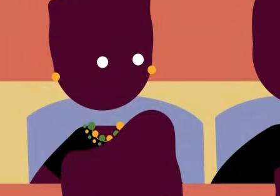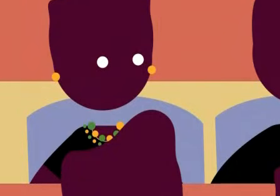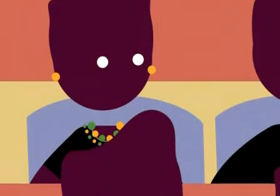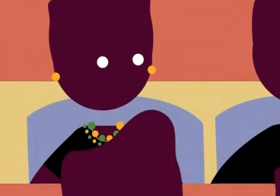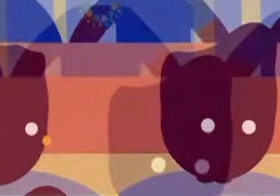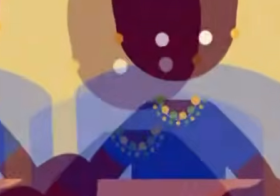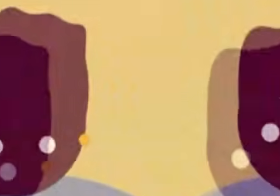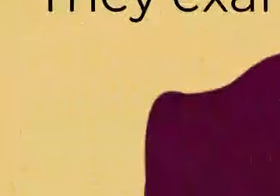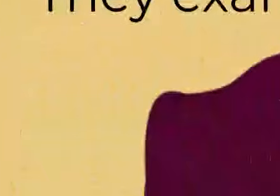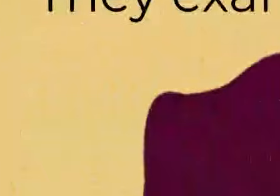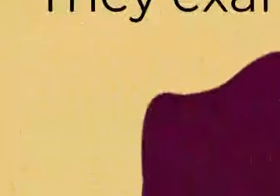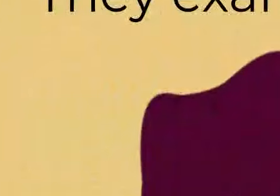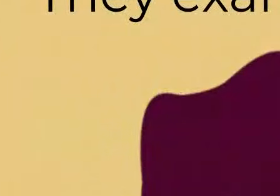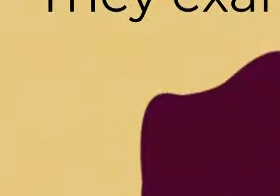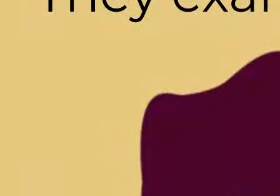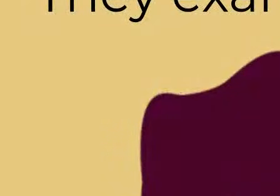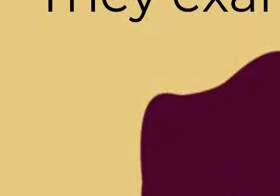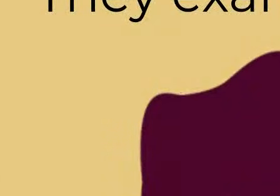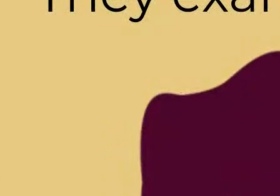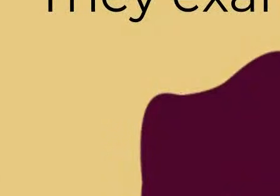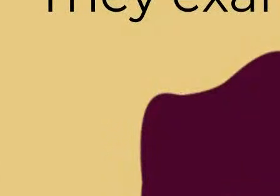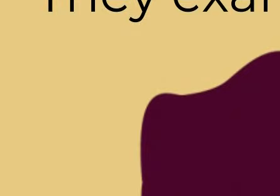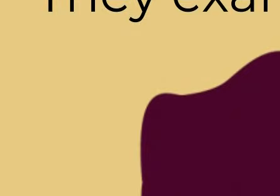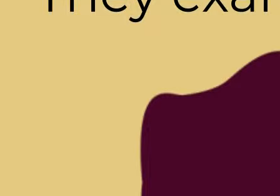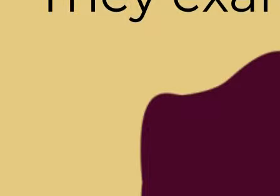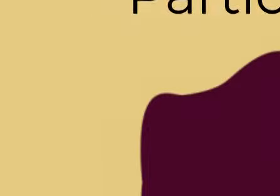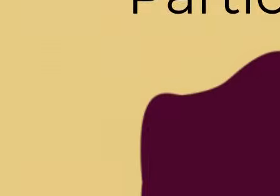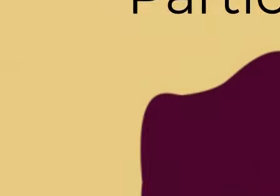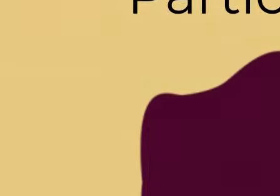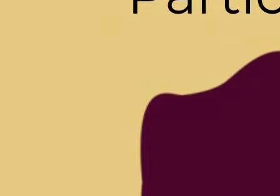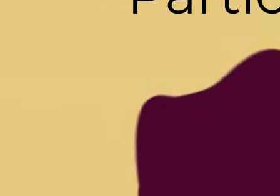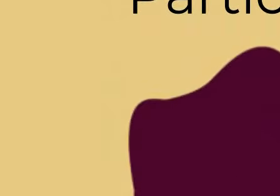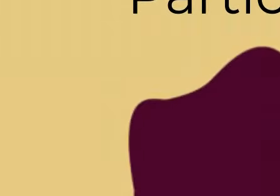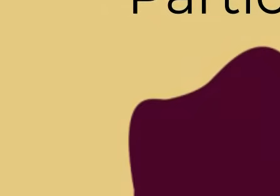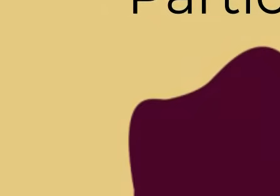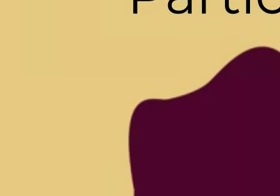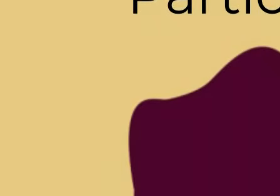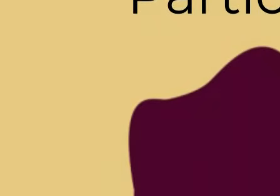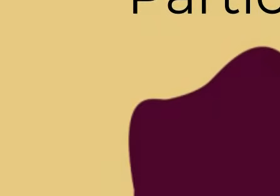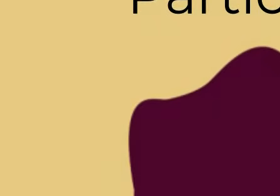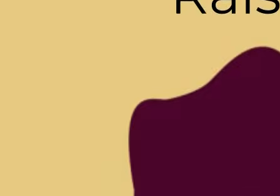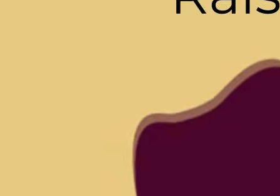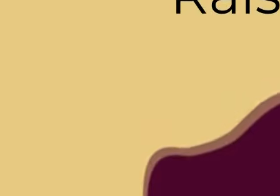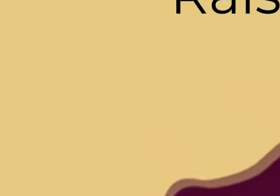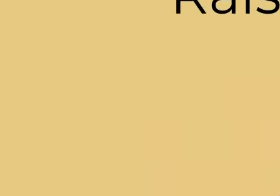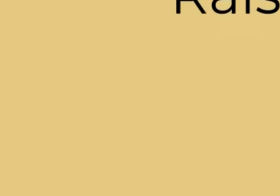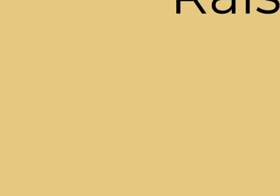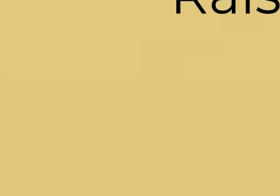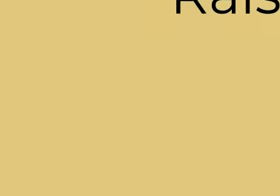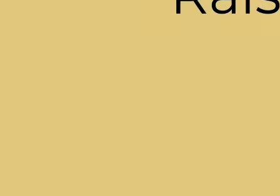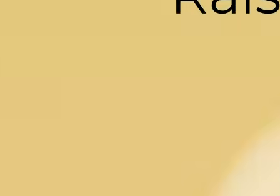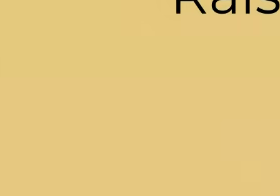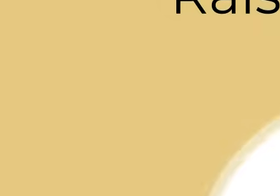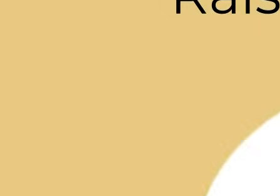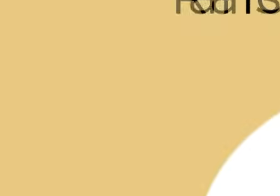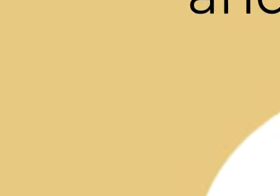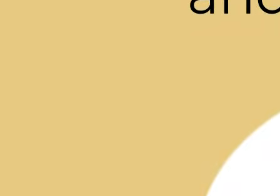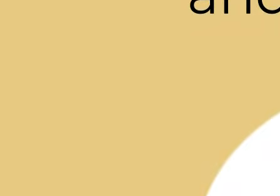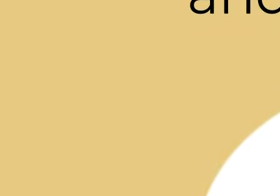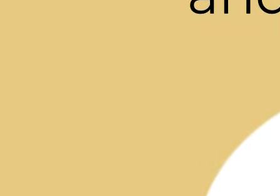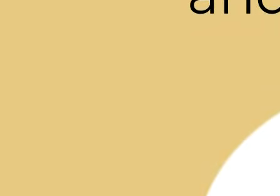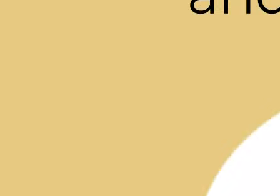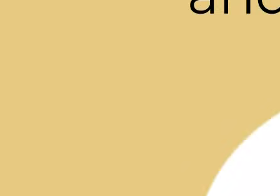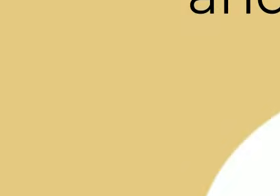they apply pressure. They examine what government legislates, participate in Parliament debates, raise issues and advocate